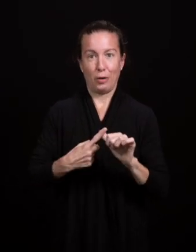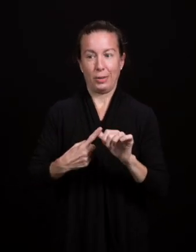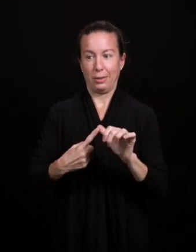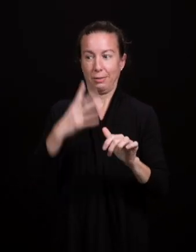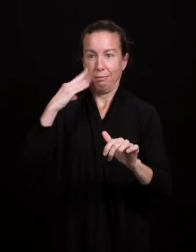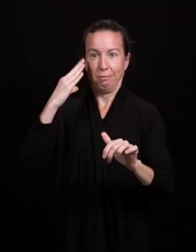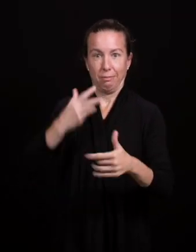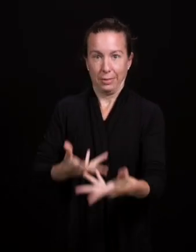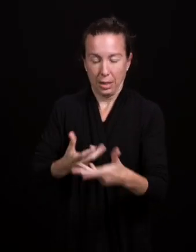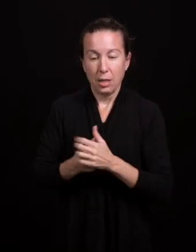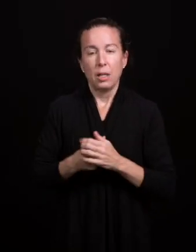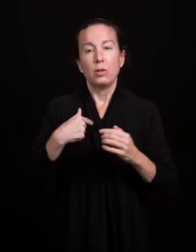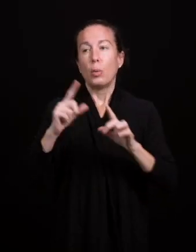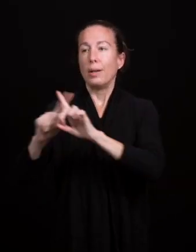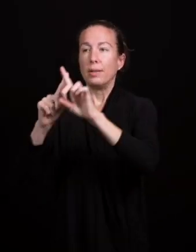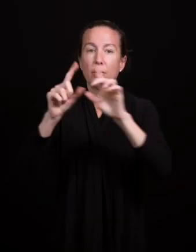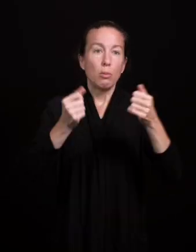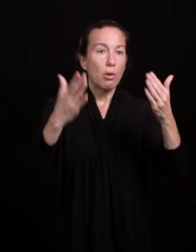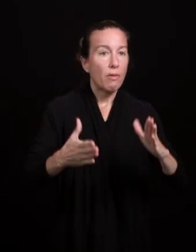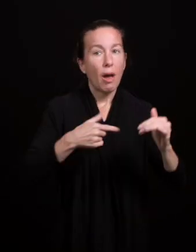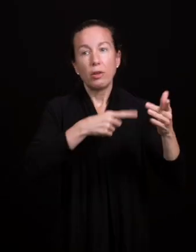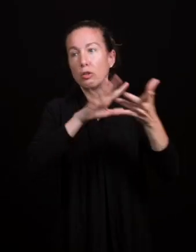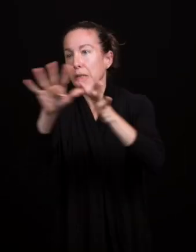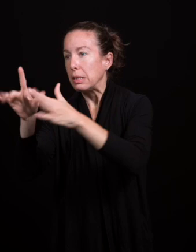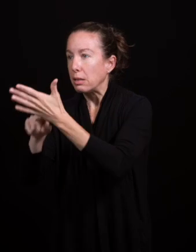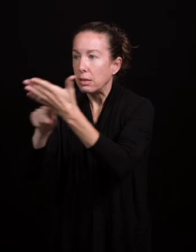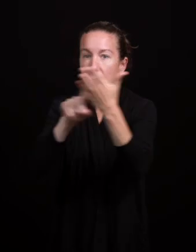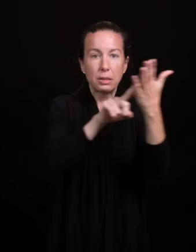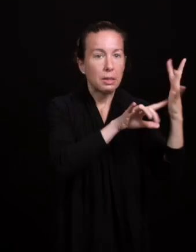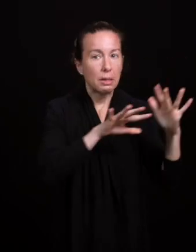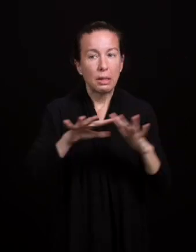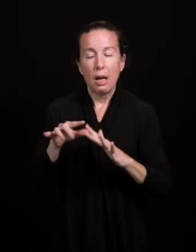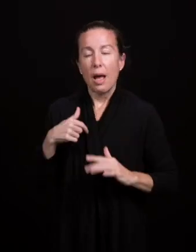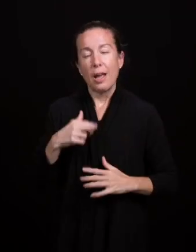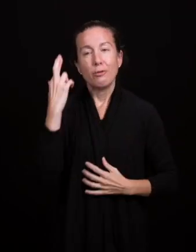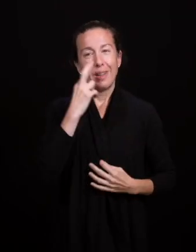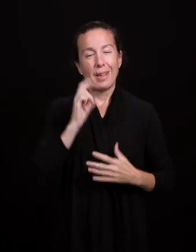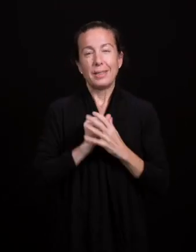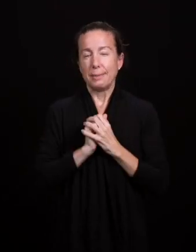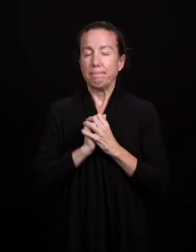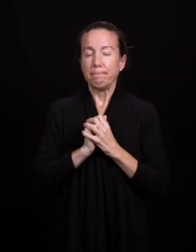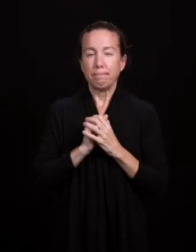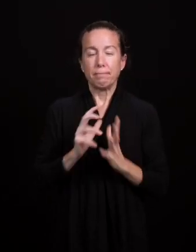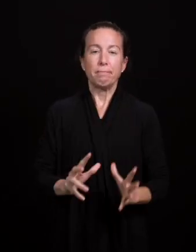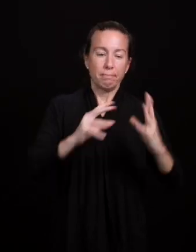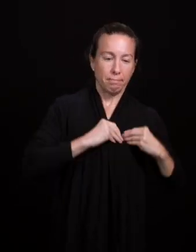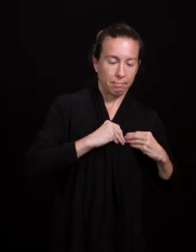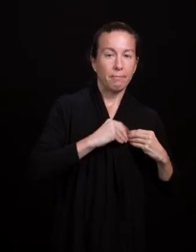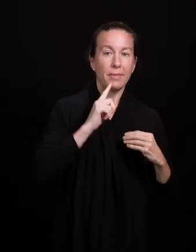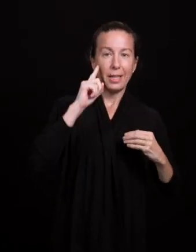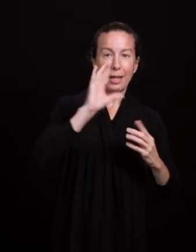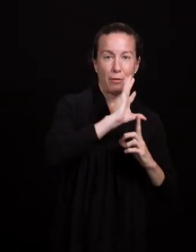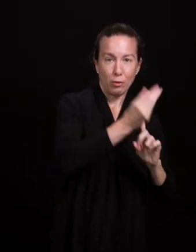providers to determine what was the best course of action, and it was kind of to embrace both the deaf culture and